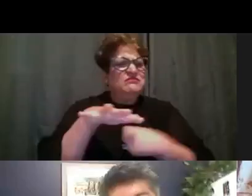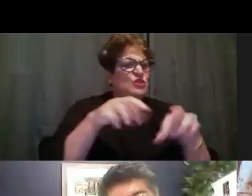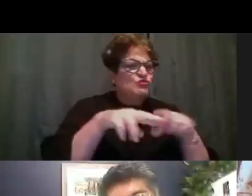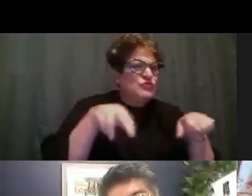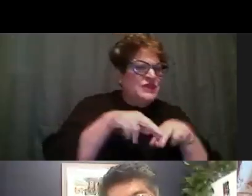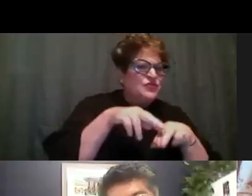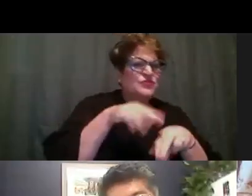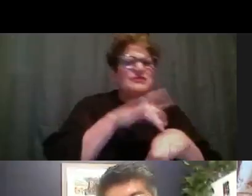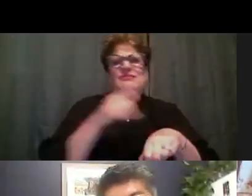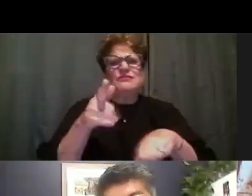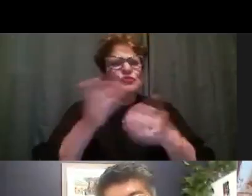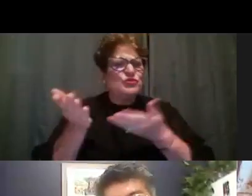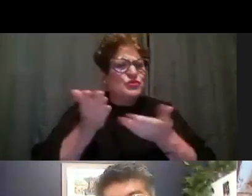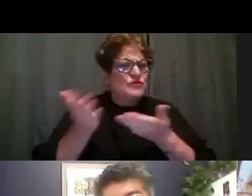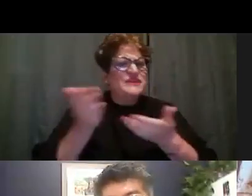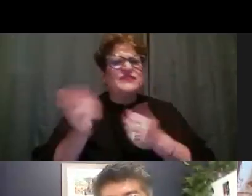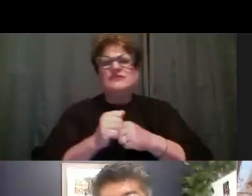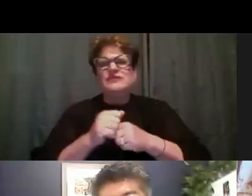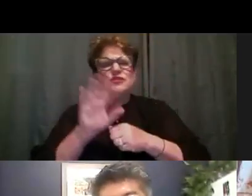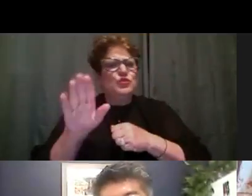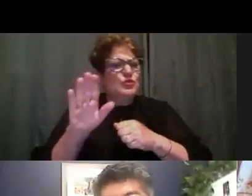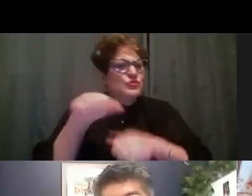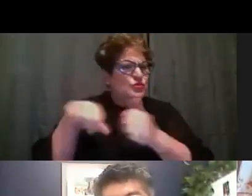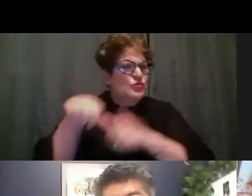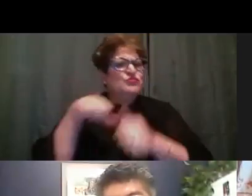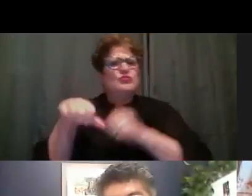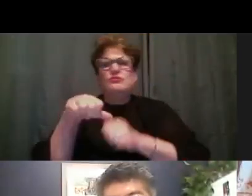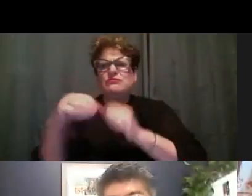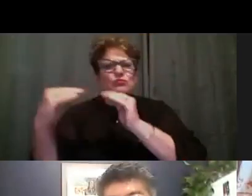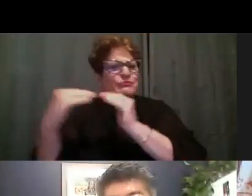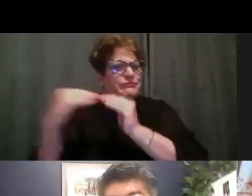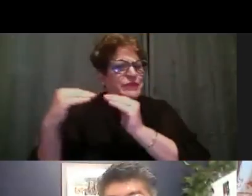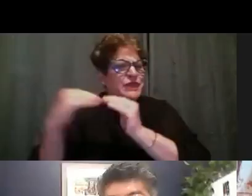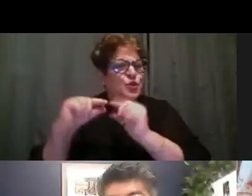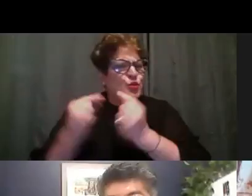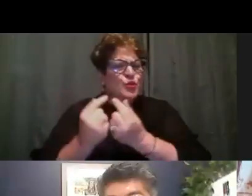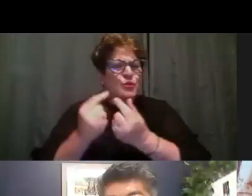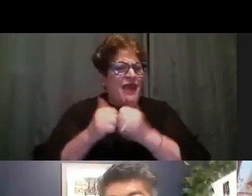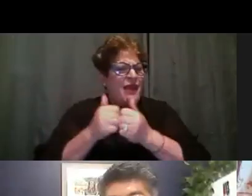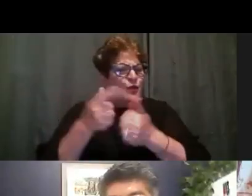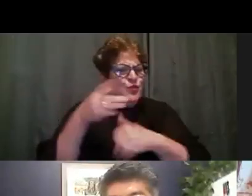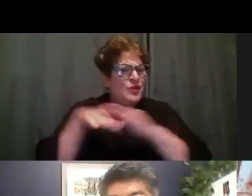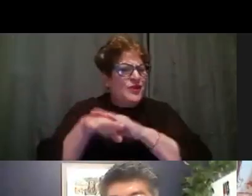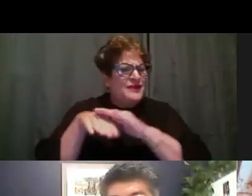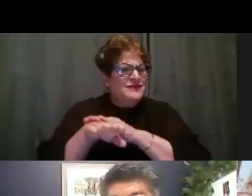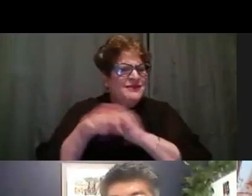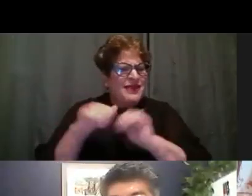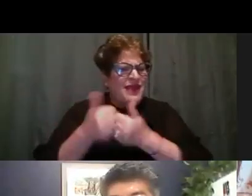be within just your social and your peer groups. Can you tell us a little bit about that?